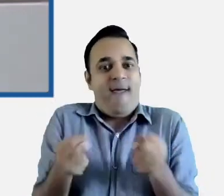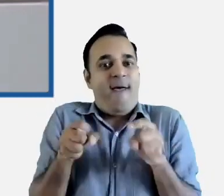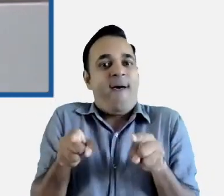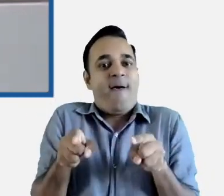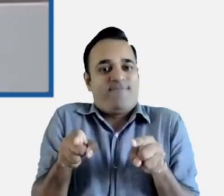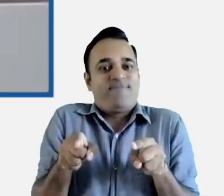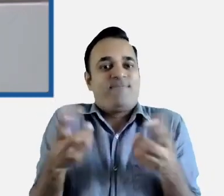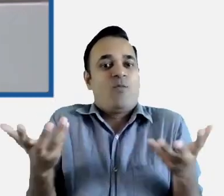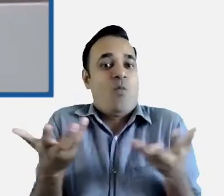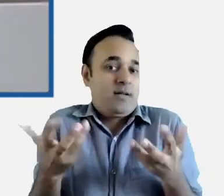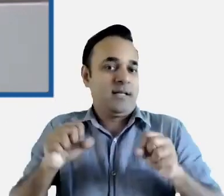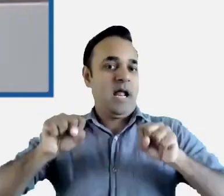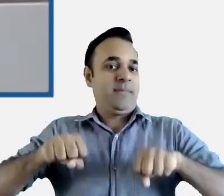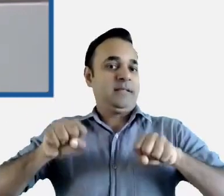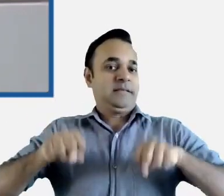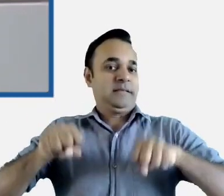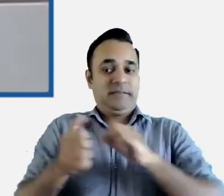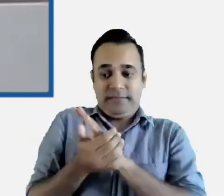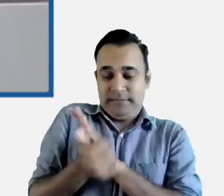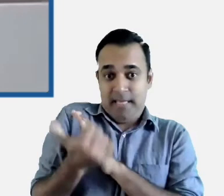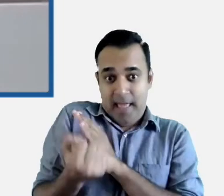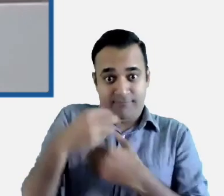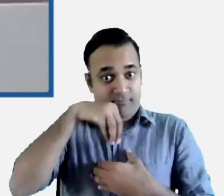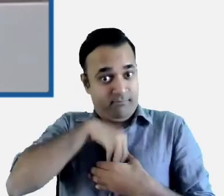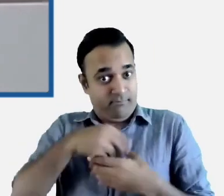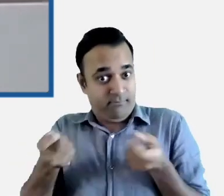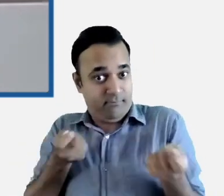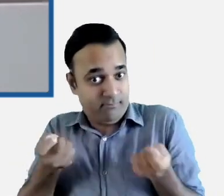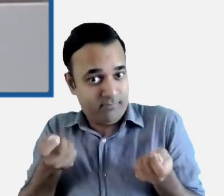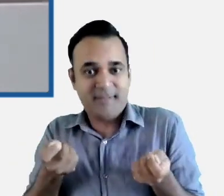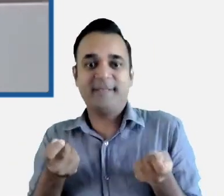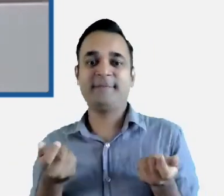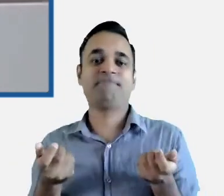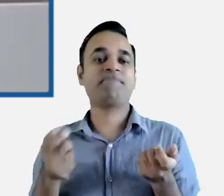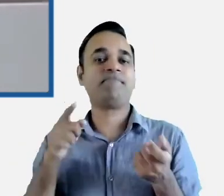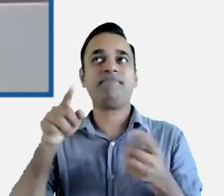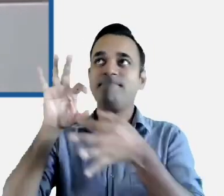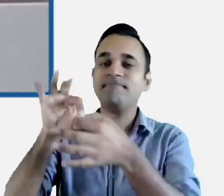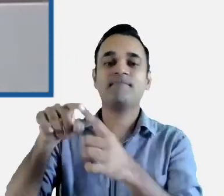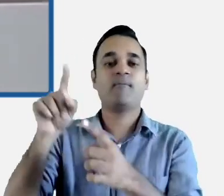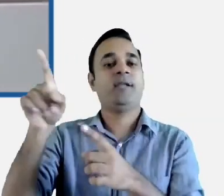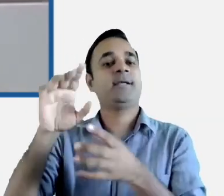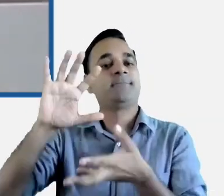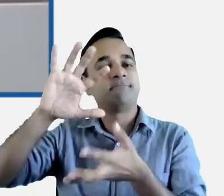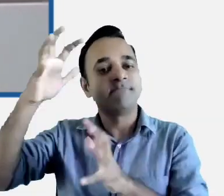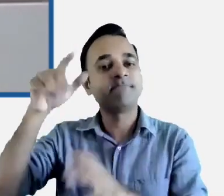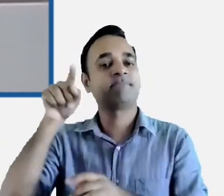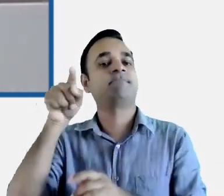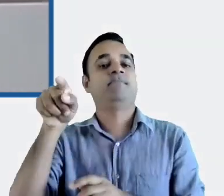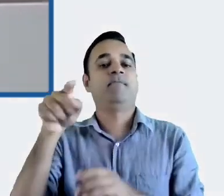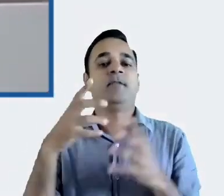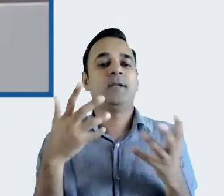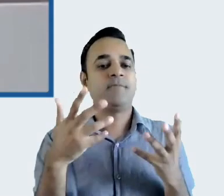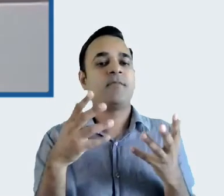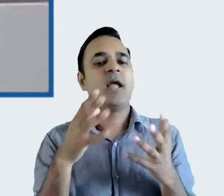5,000 beds in a small country like ours and a disaster of COVID emerges, then clearly it means you may